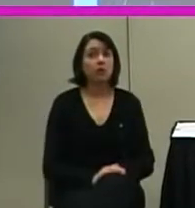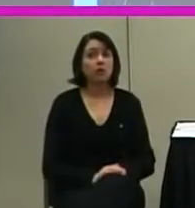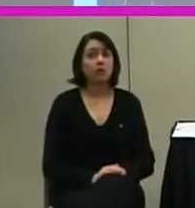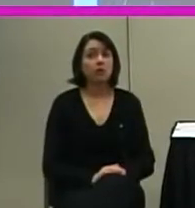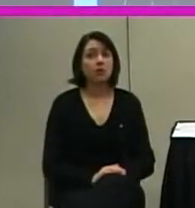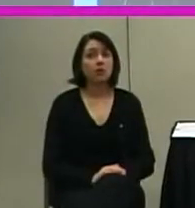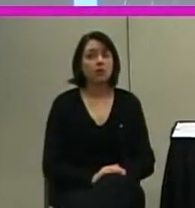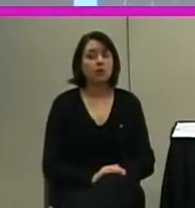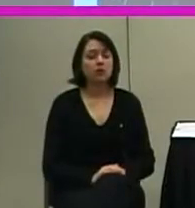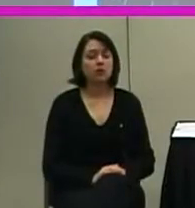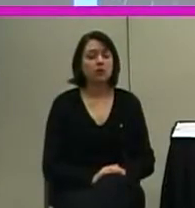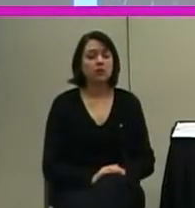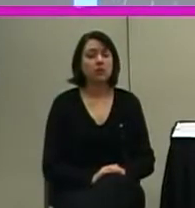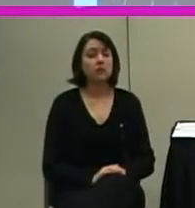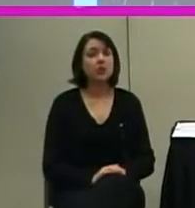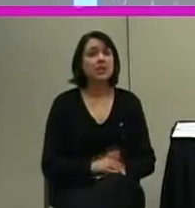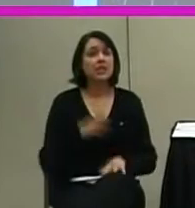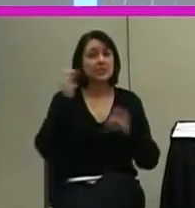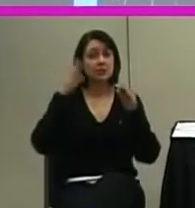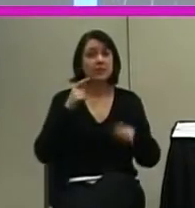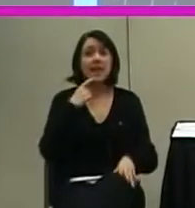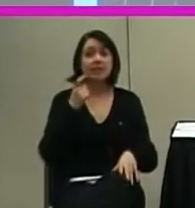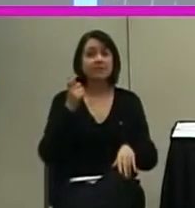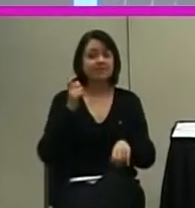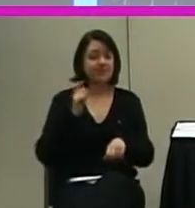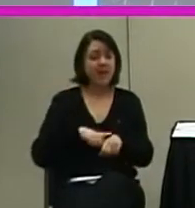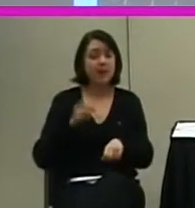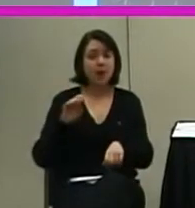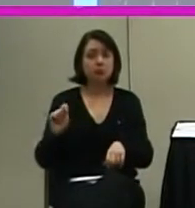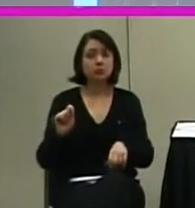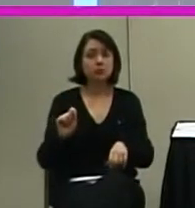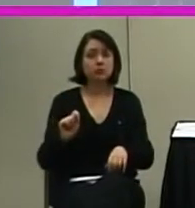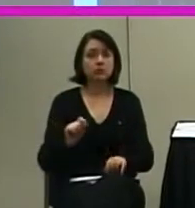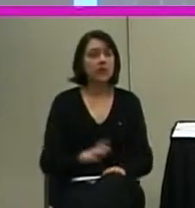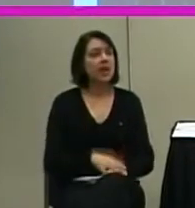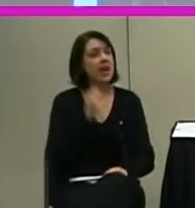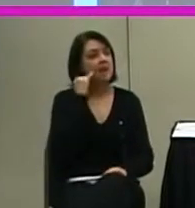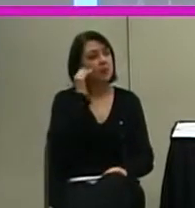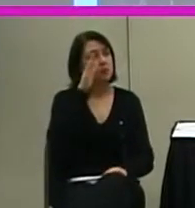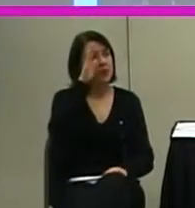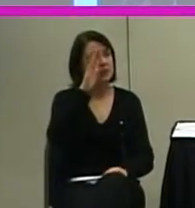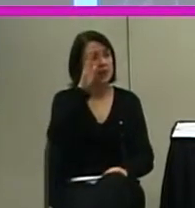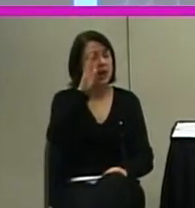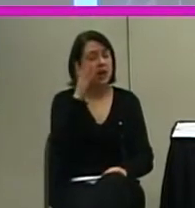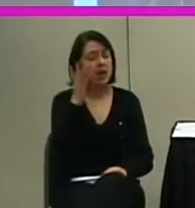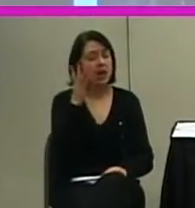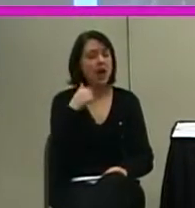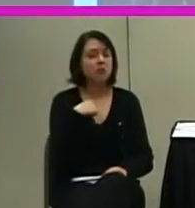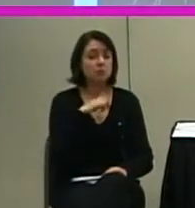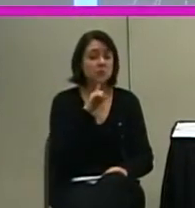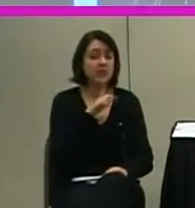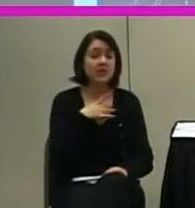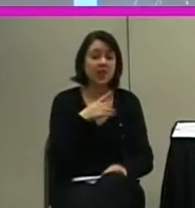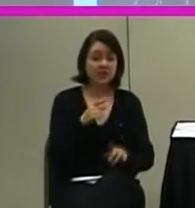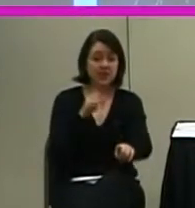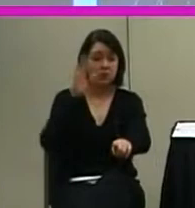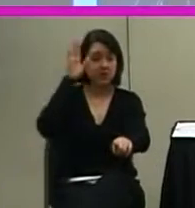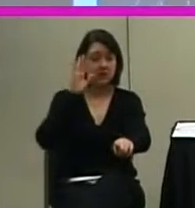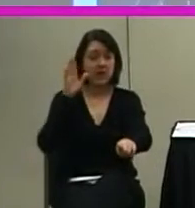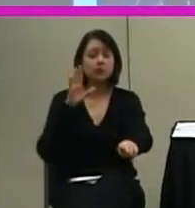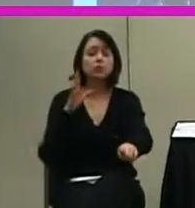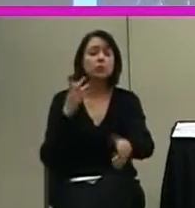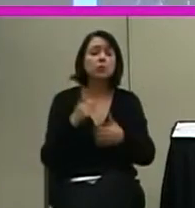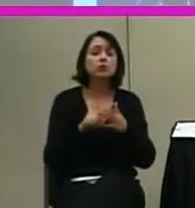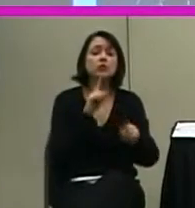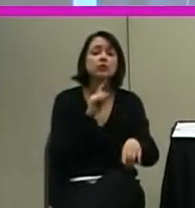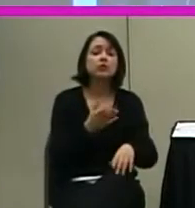will put you in timeout. Yeah, Brandon is raising his hand here, and I really like that. Guys, help